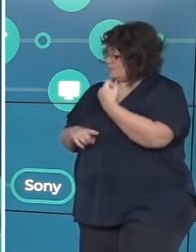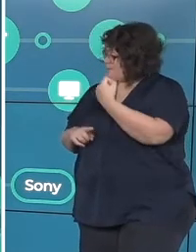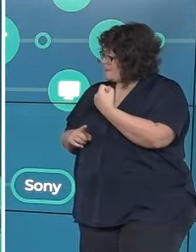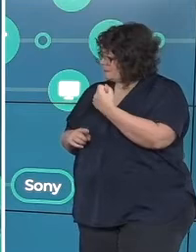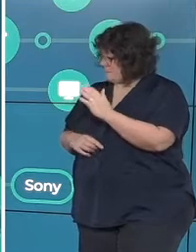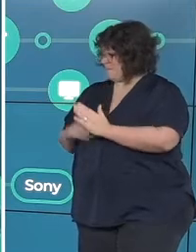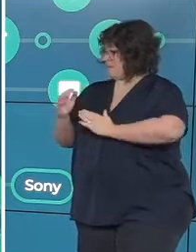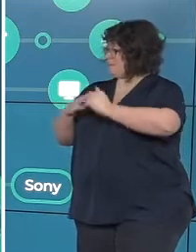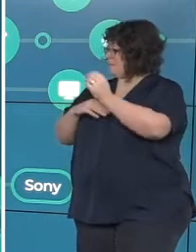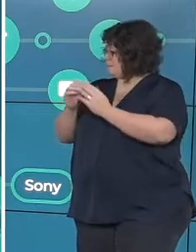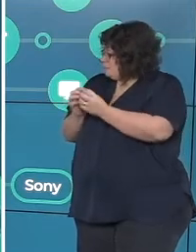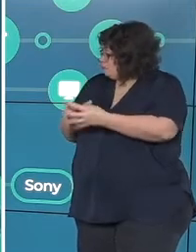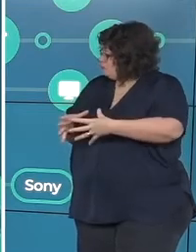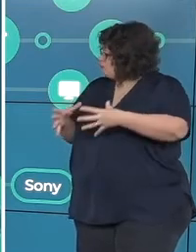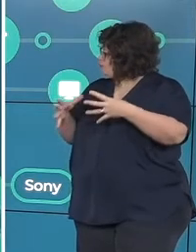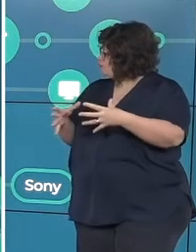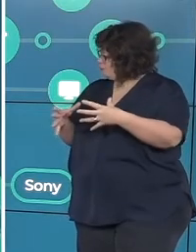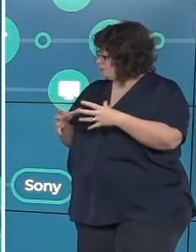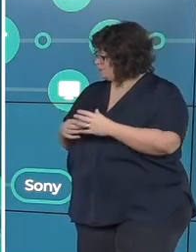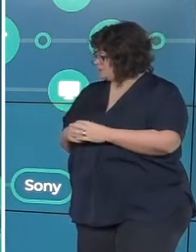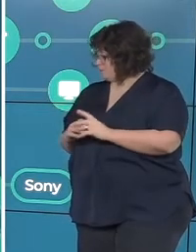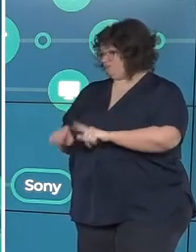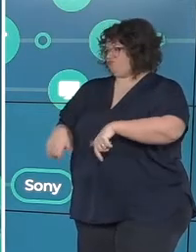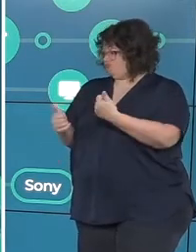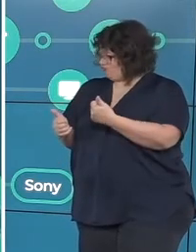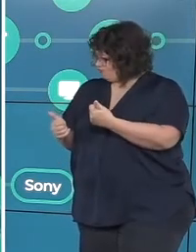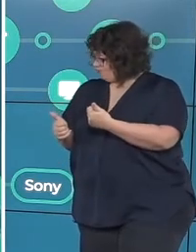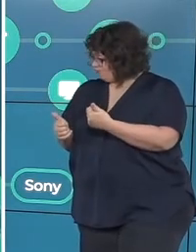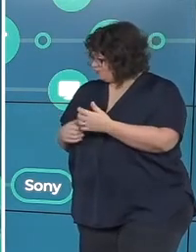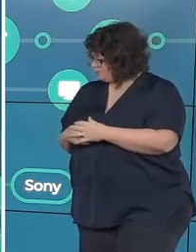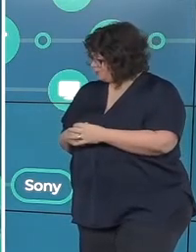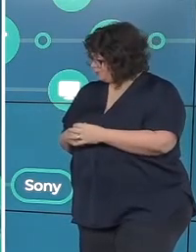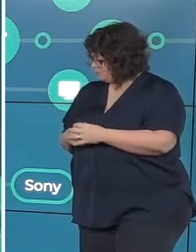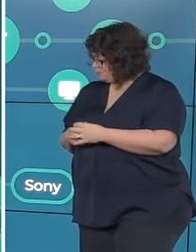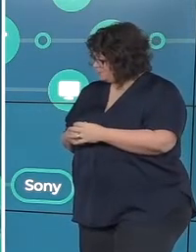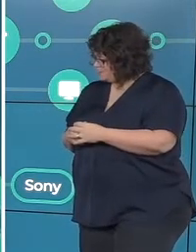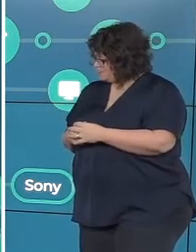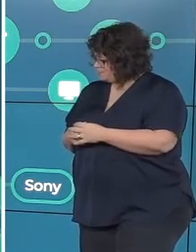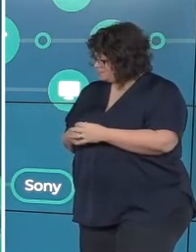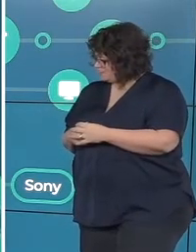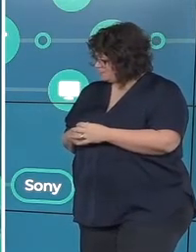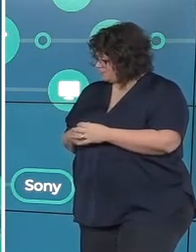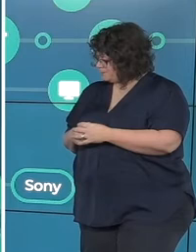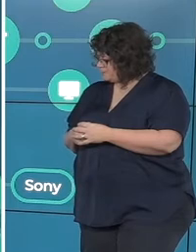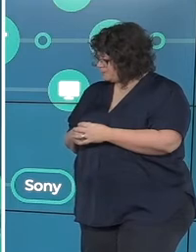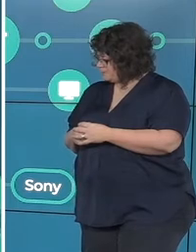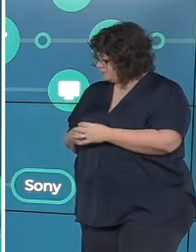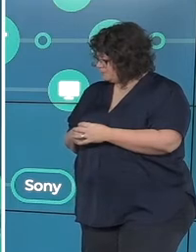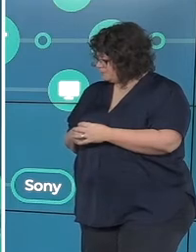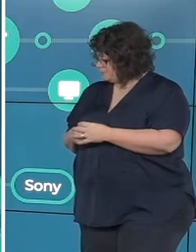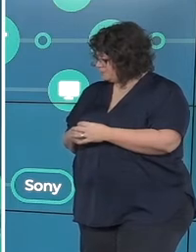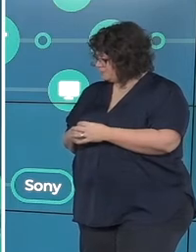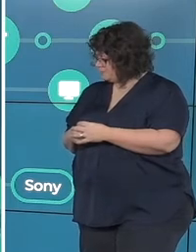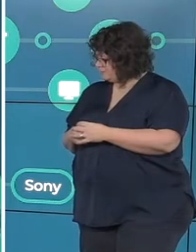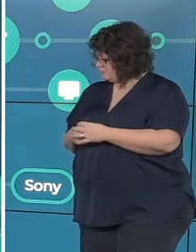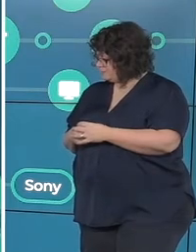in kind of even in some of what Jenny was saying about motivating people. That's such a huge part of what we